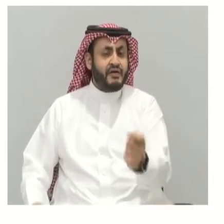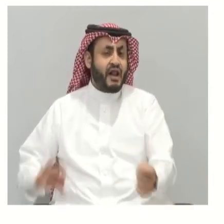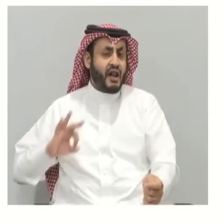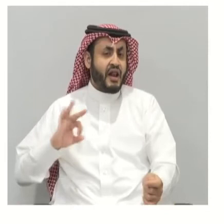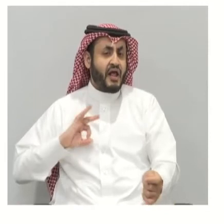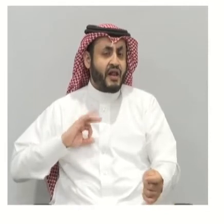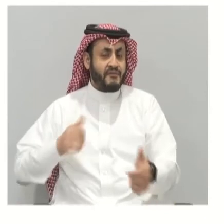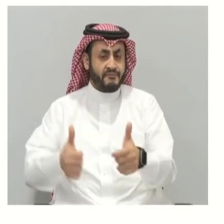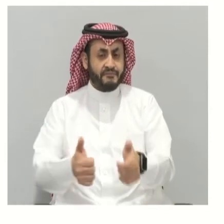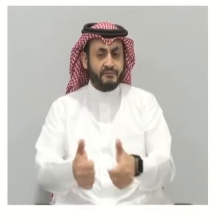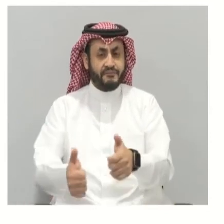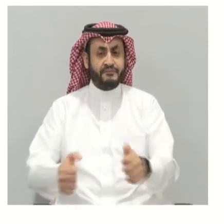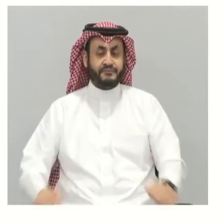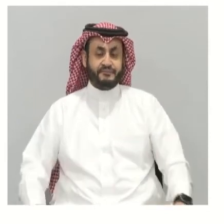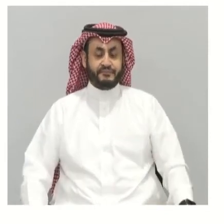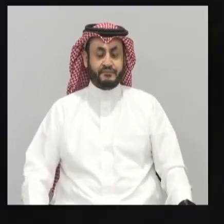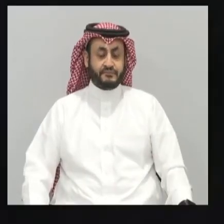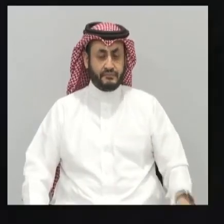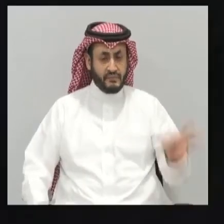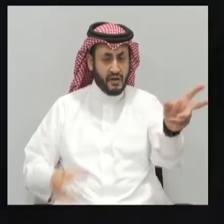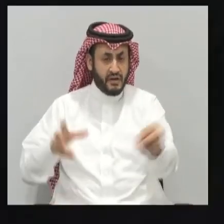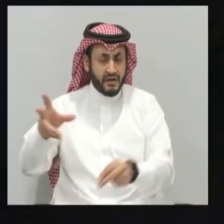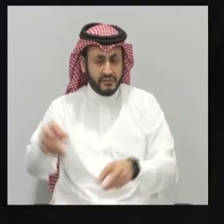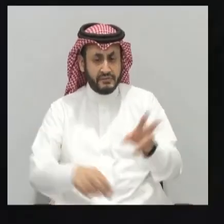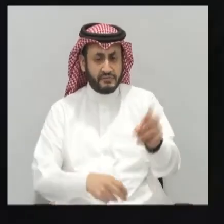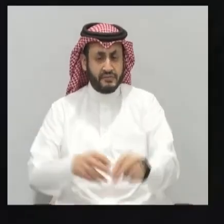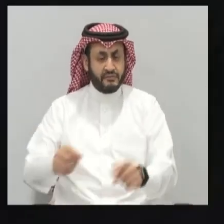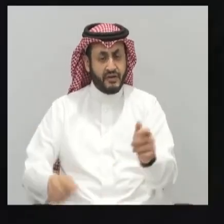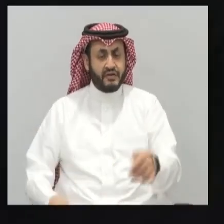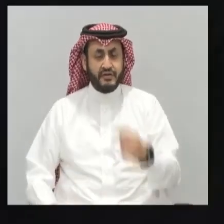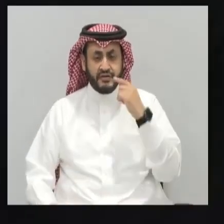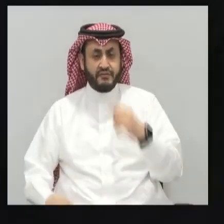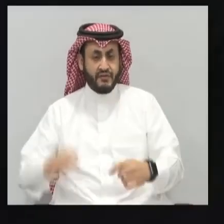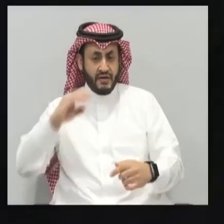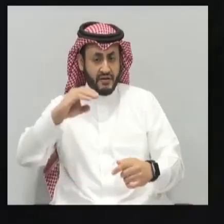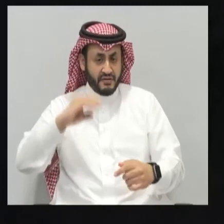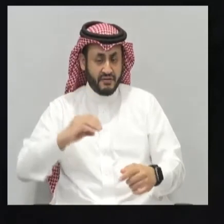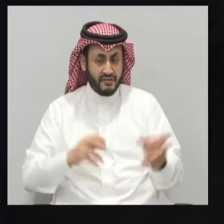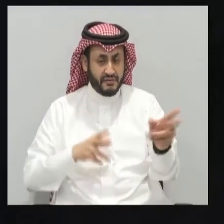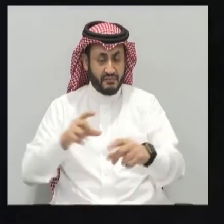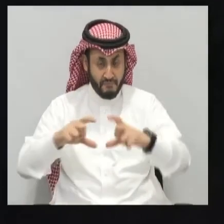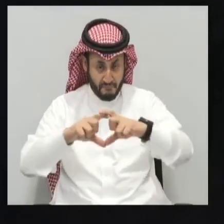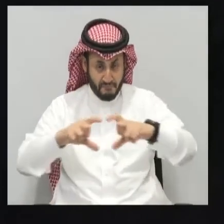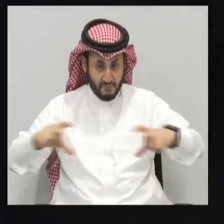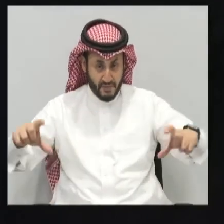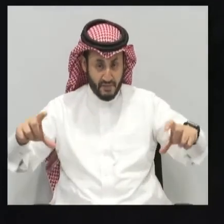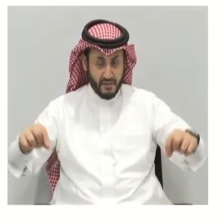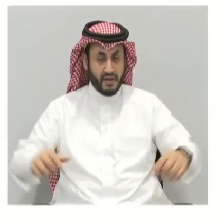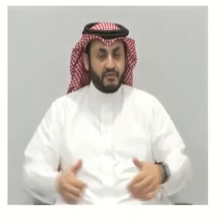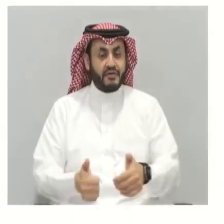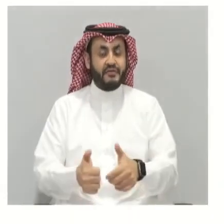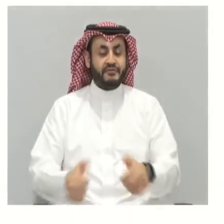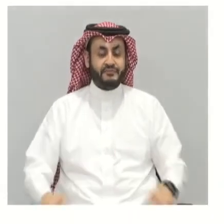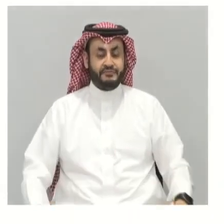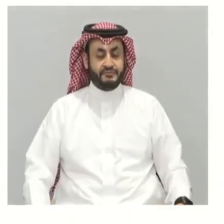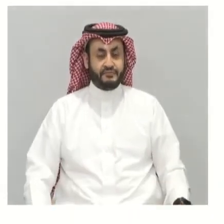these questions and gather the information to write a text or a paragraph about it, about the games. Now, let's